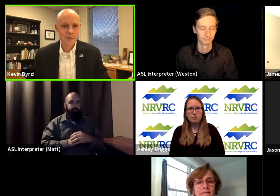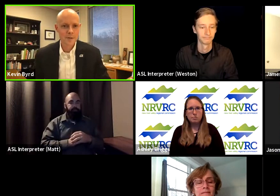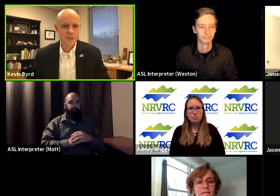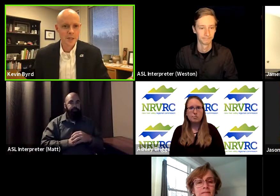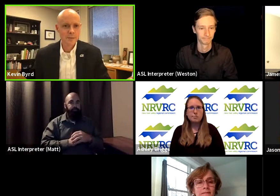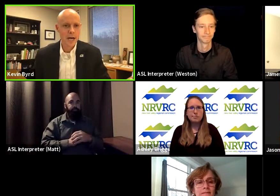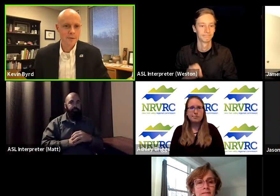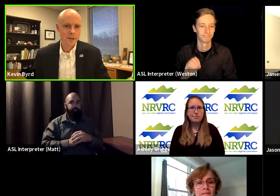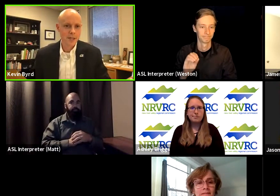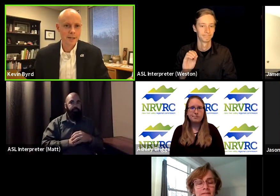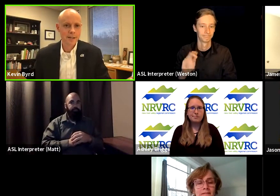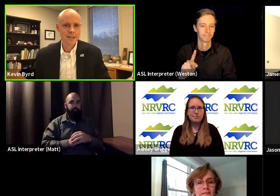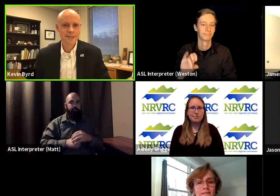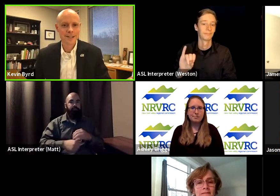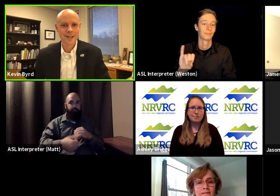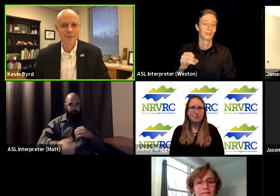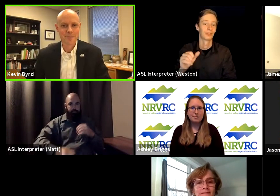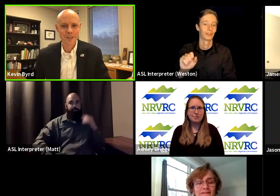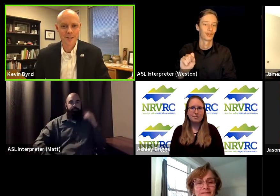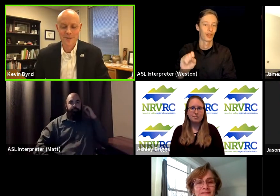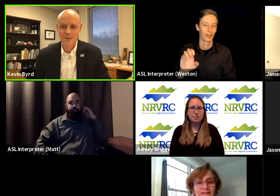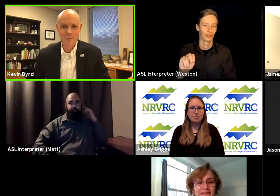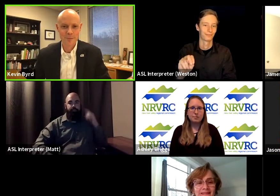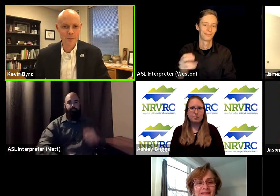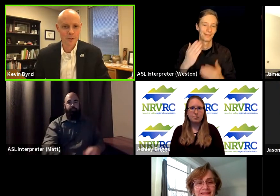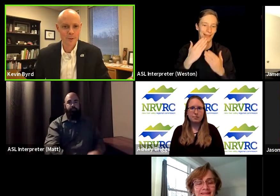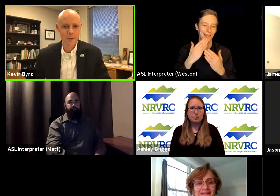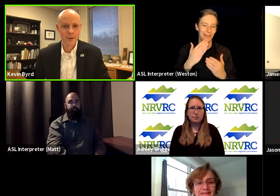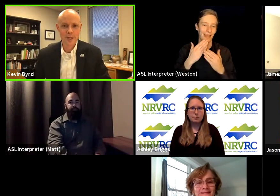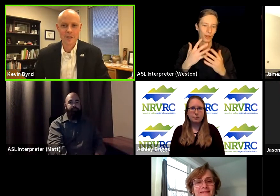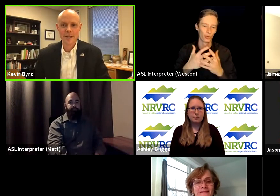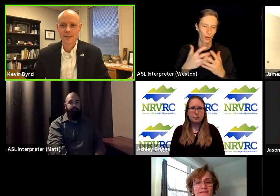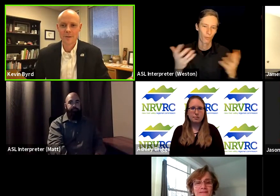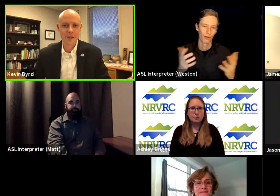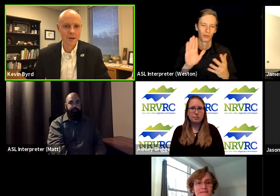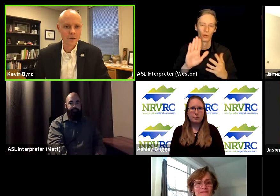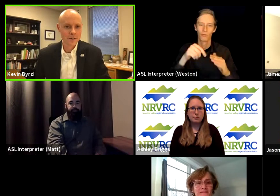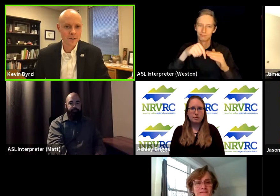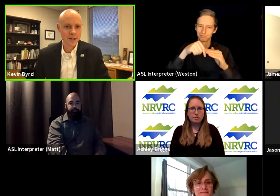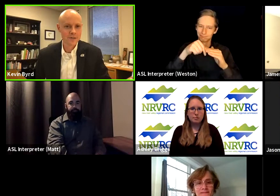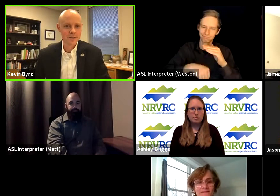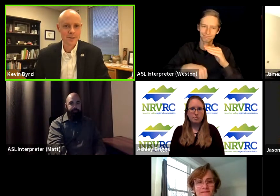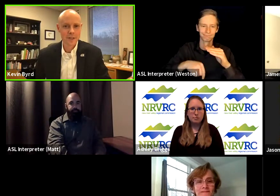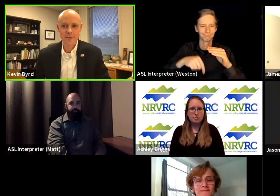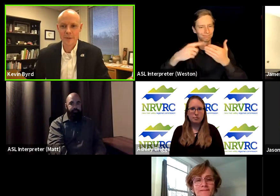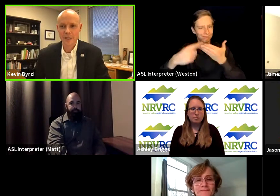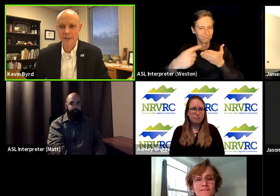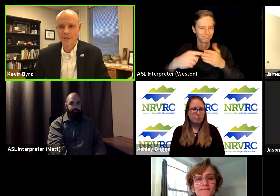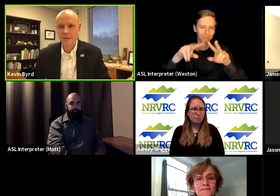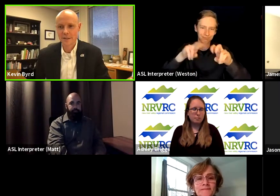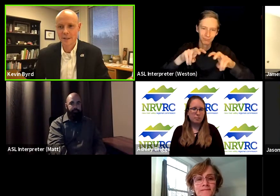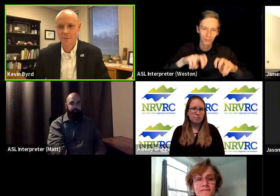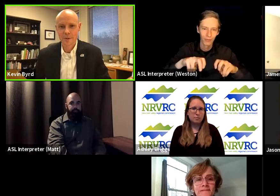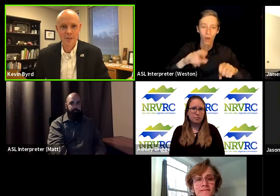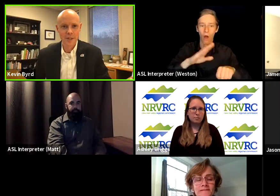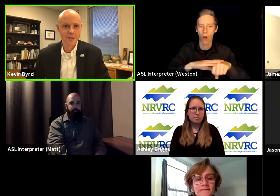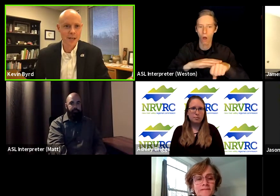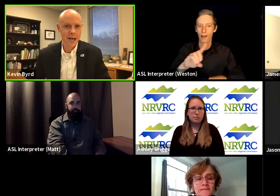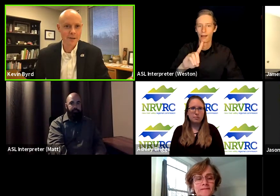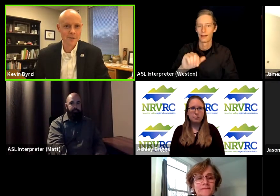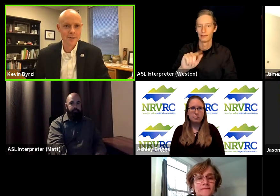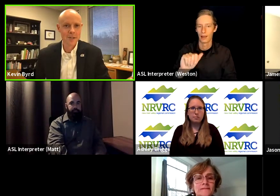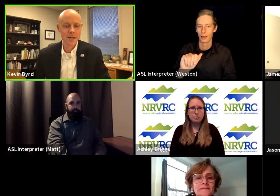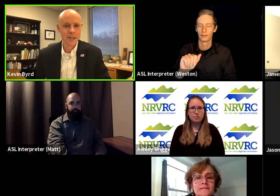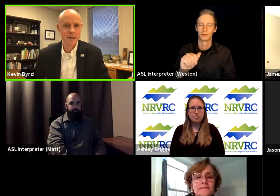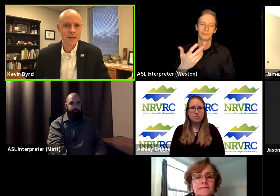thanks so much for the deep dive on data. Like you said, people are really looking at all these sites, and appreciate